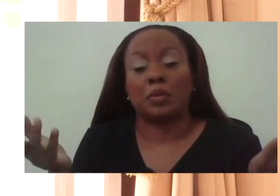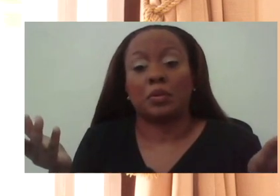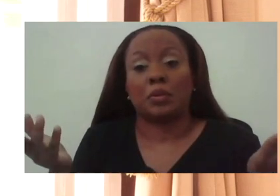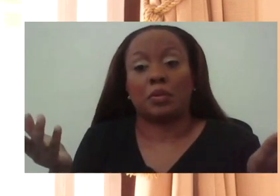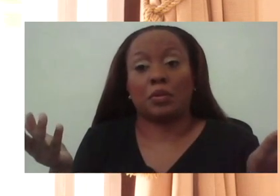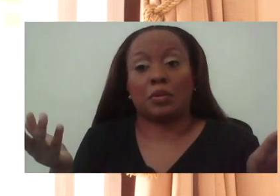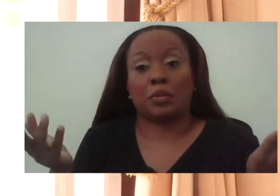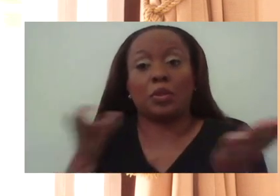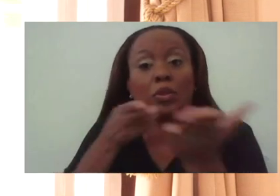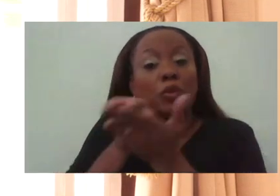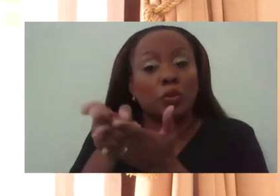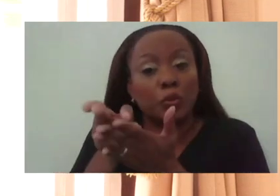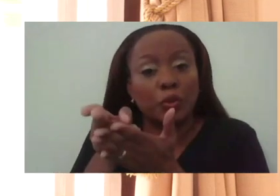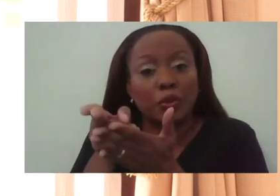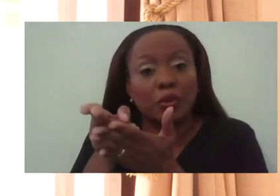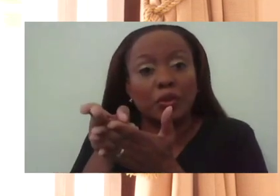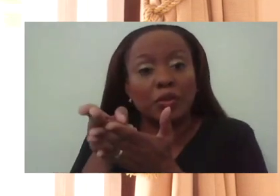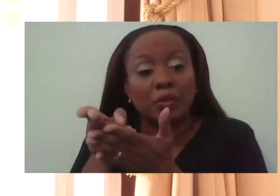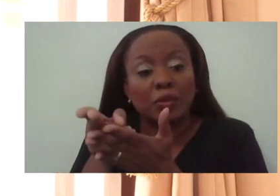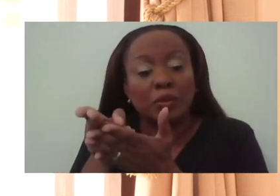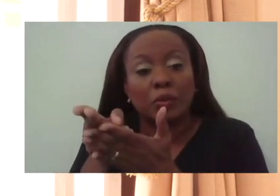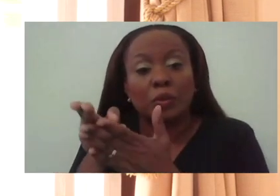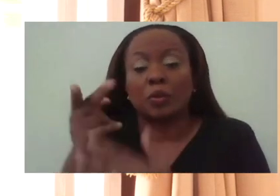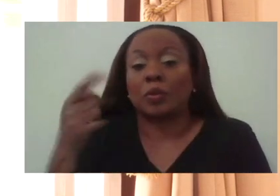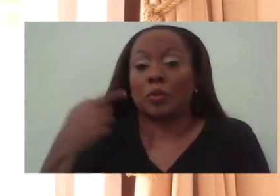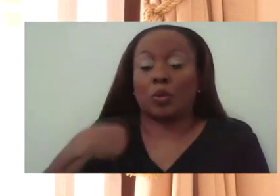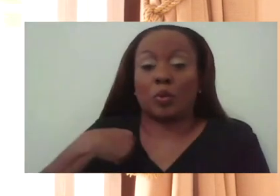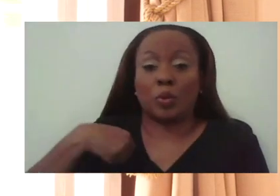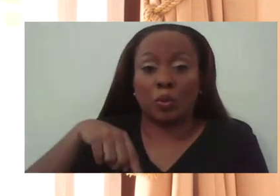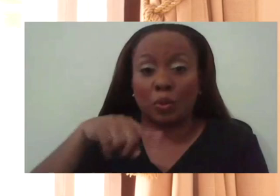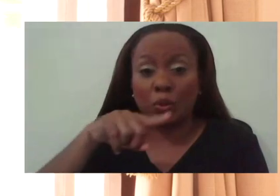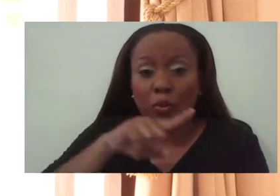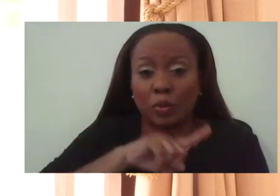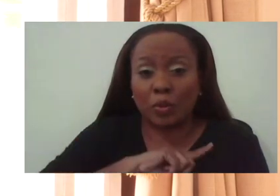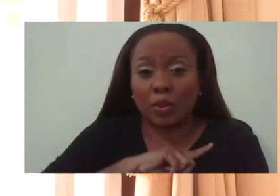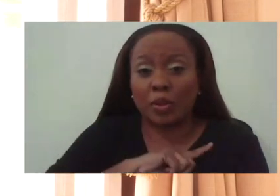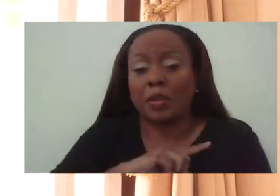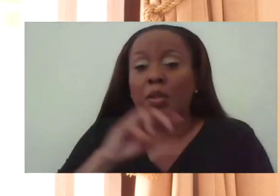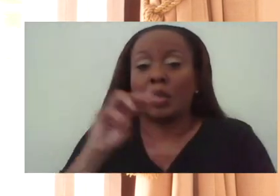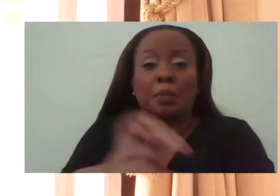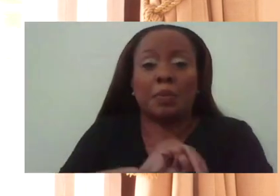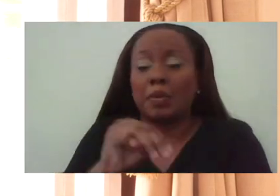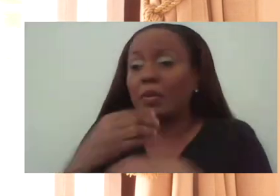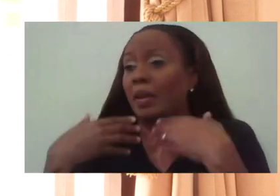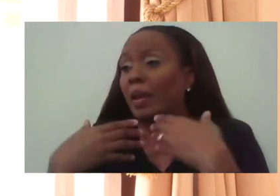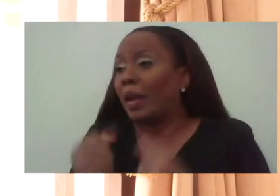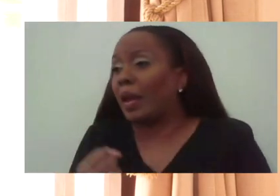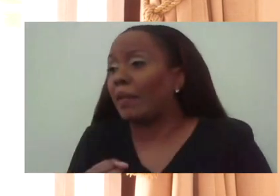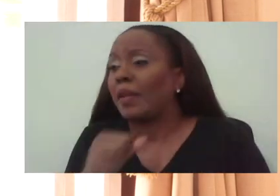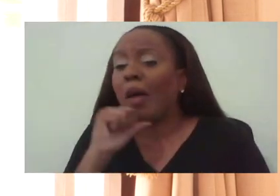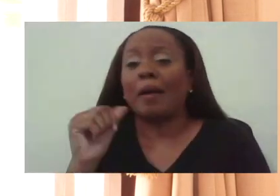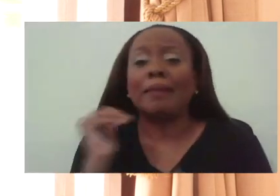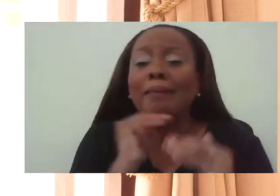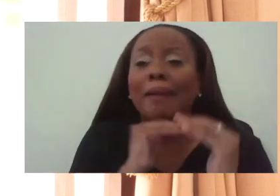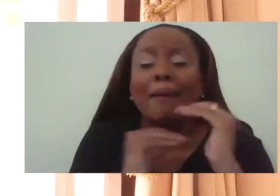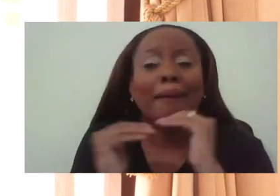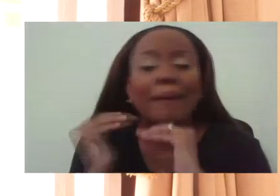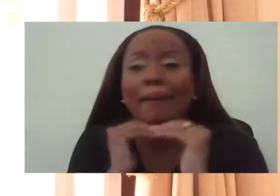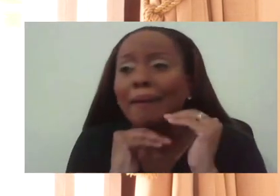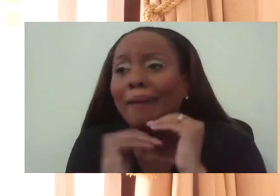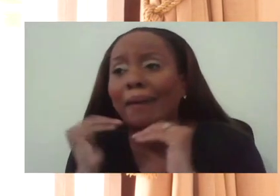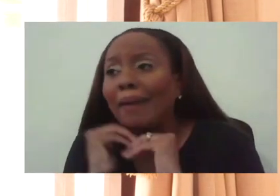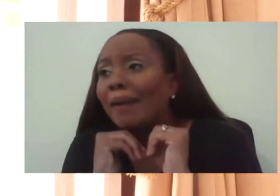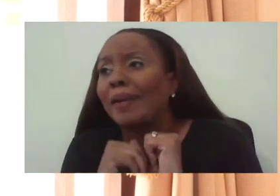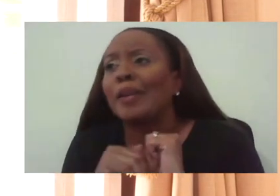at any point in time either inflating numbers, deflating numbers. We have told you